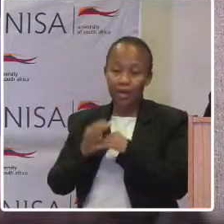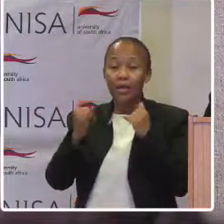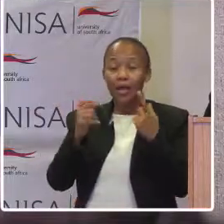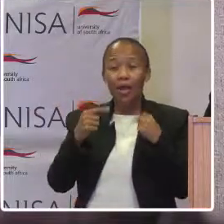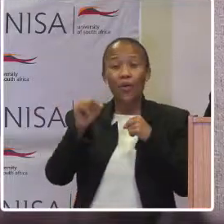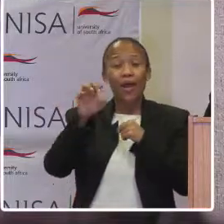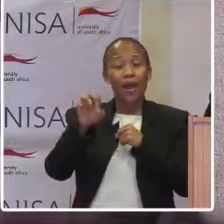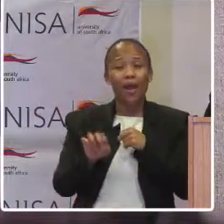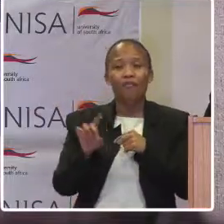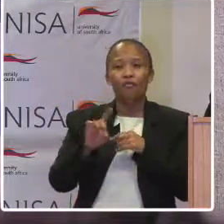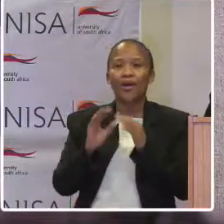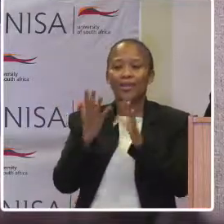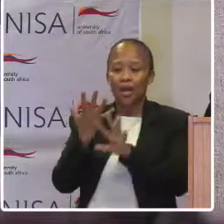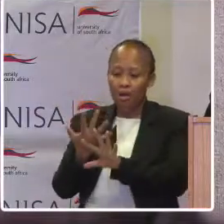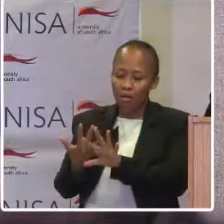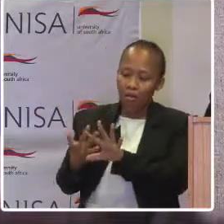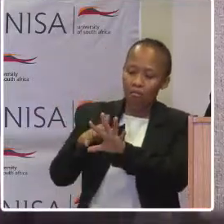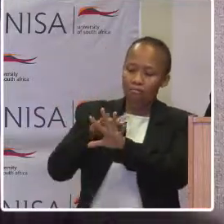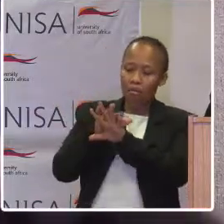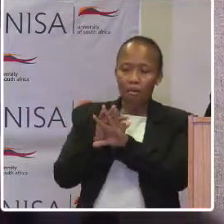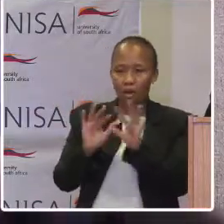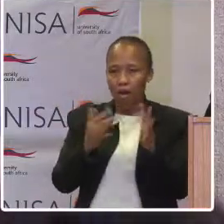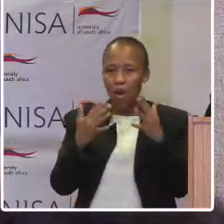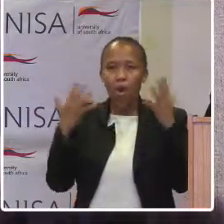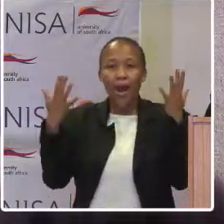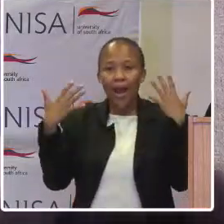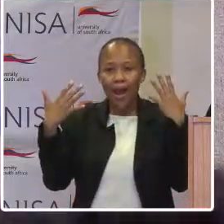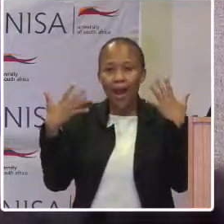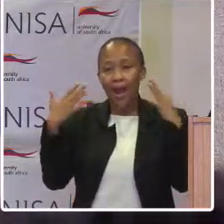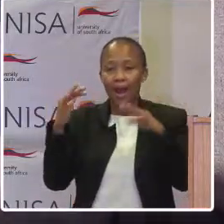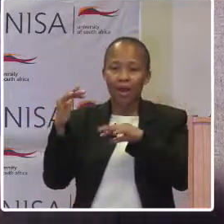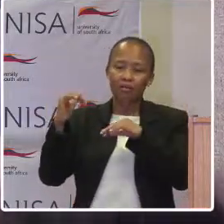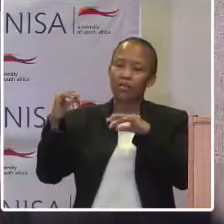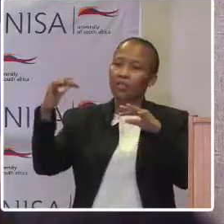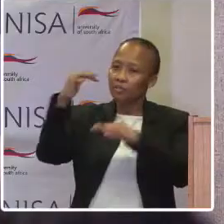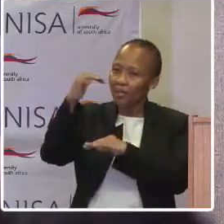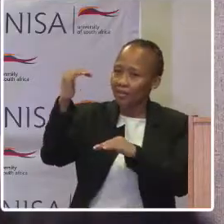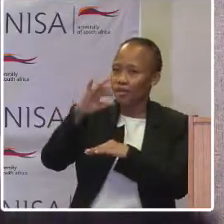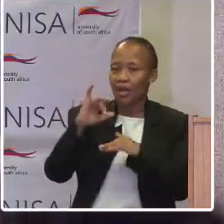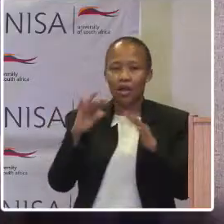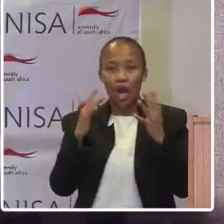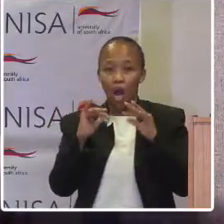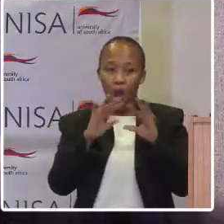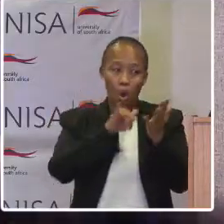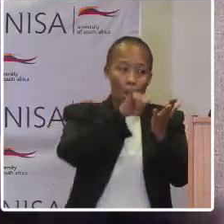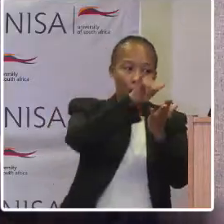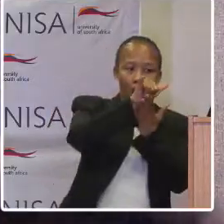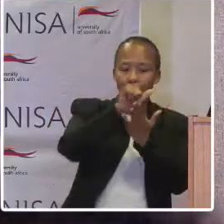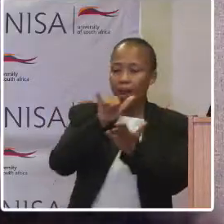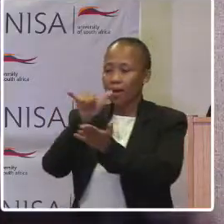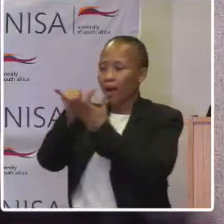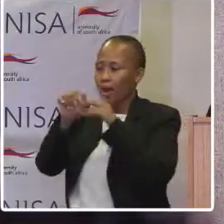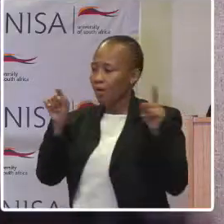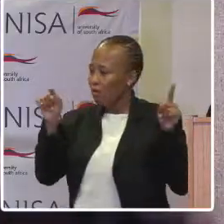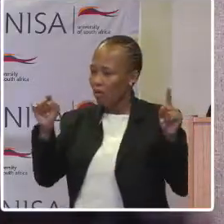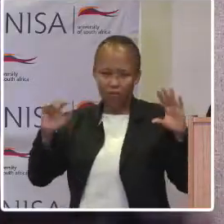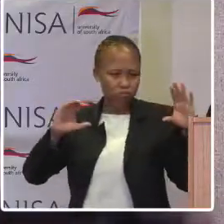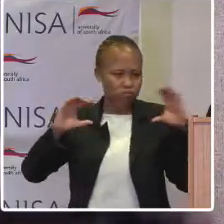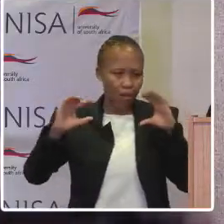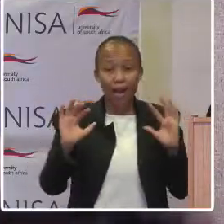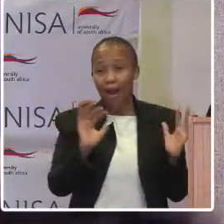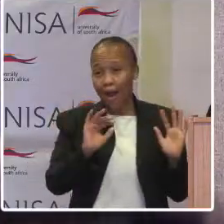integration of the airspace through how airlines, pilots communicate. And the first one is then the